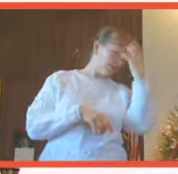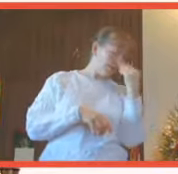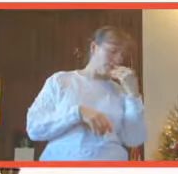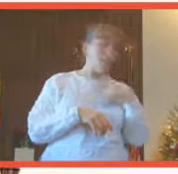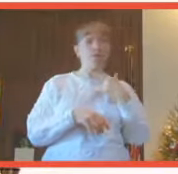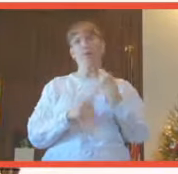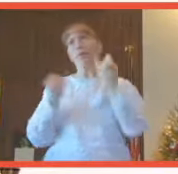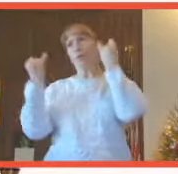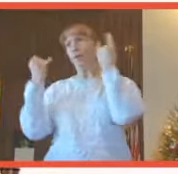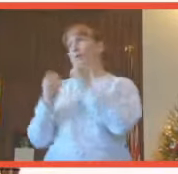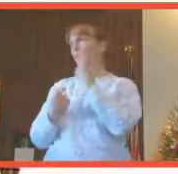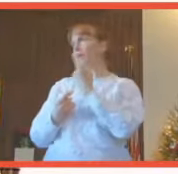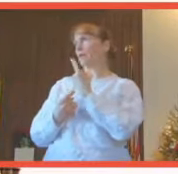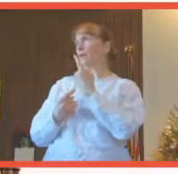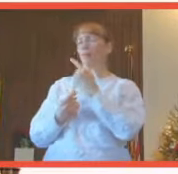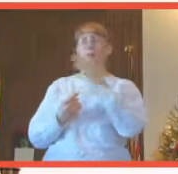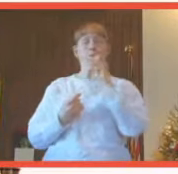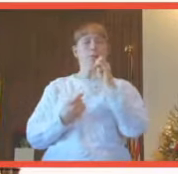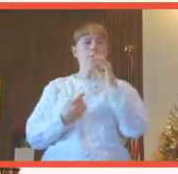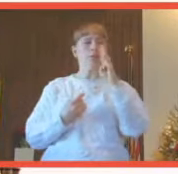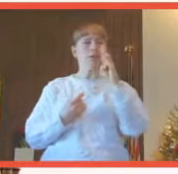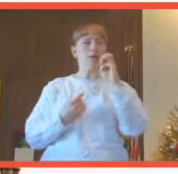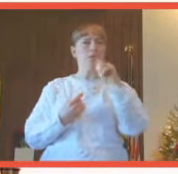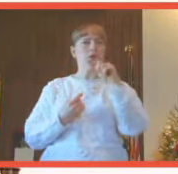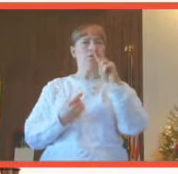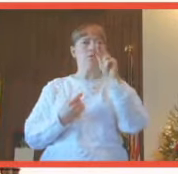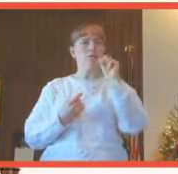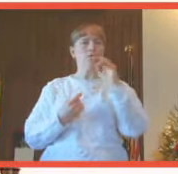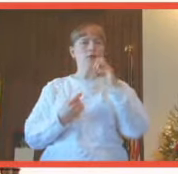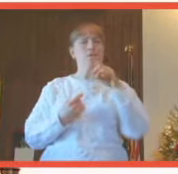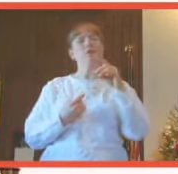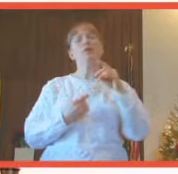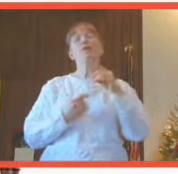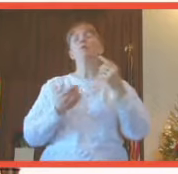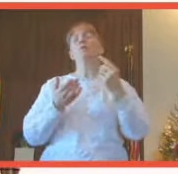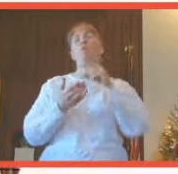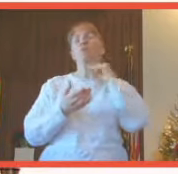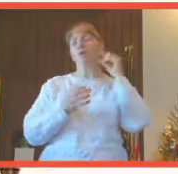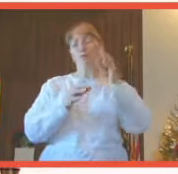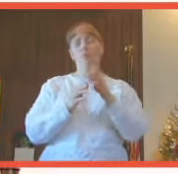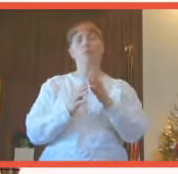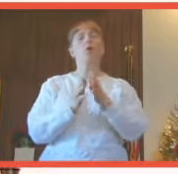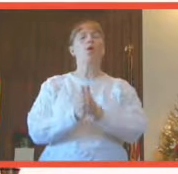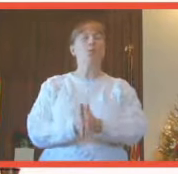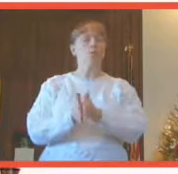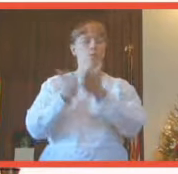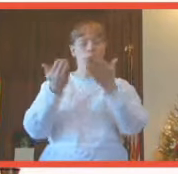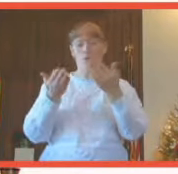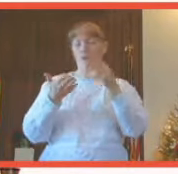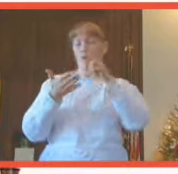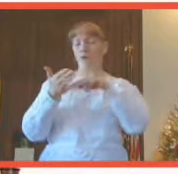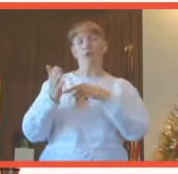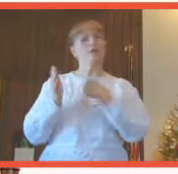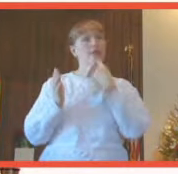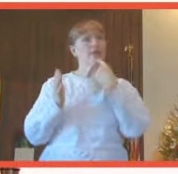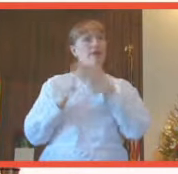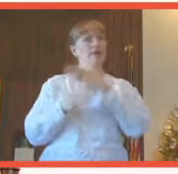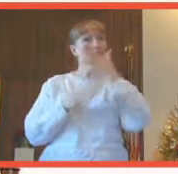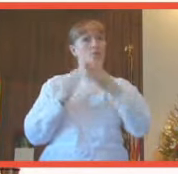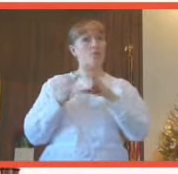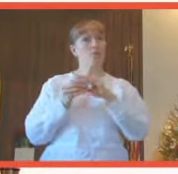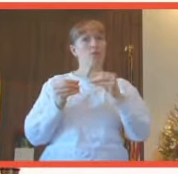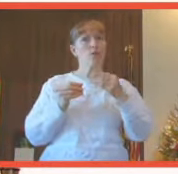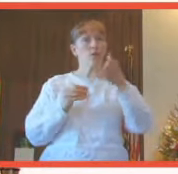felt isolated and betrayed. But the priest took out the gospel book and read her the story. And at the end of the story, it said that God